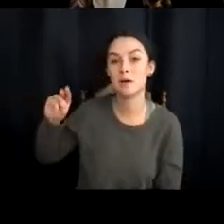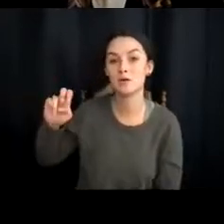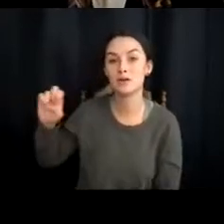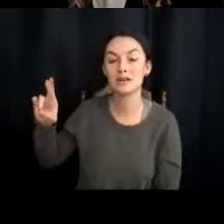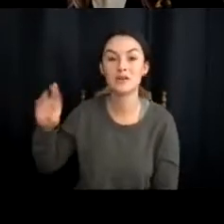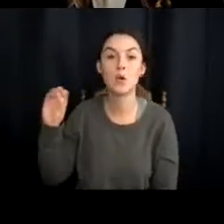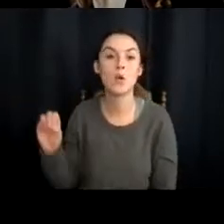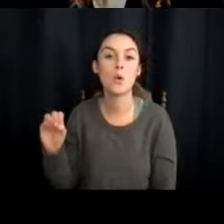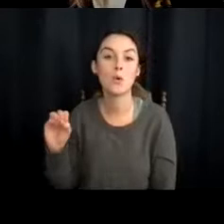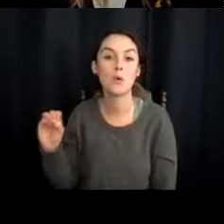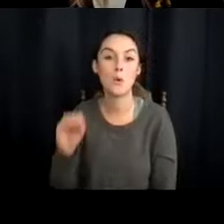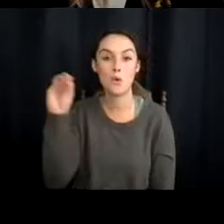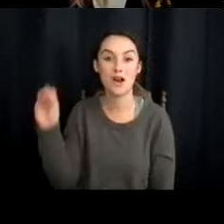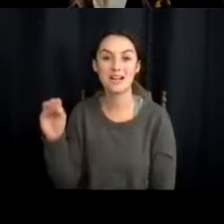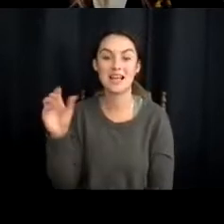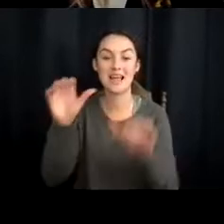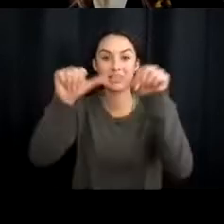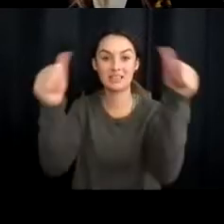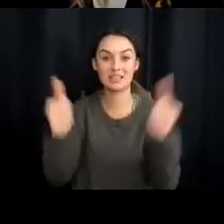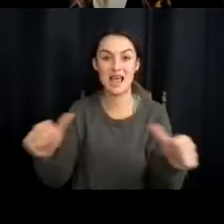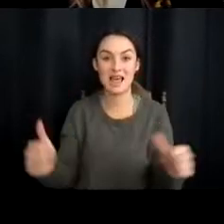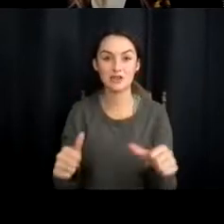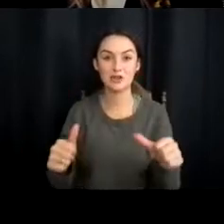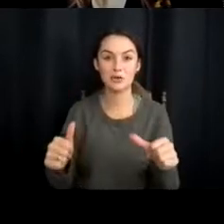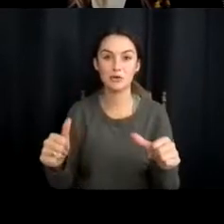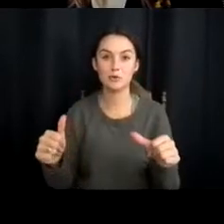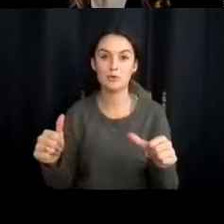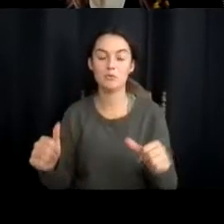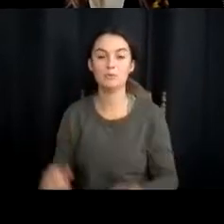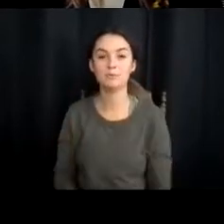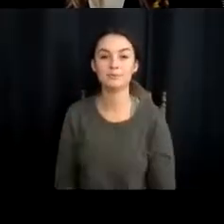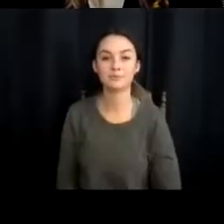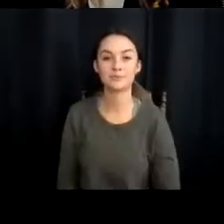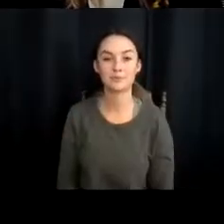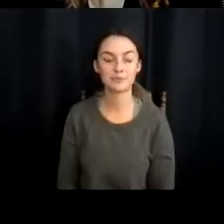Oregon Pioneer statue that we're going to see at the end of this tour. That's a great question.